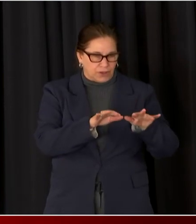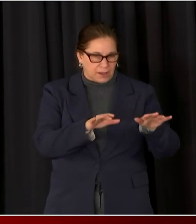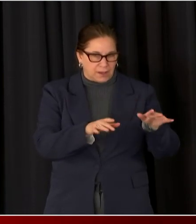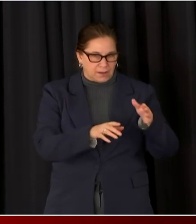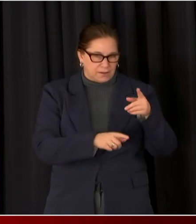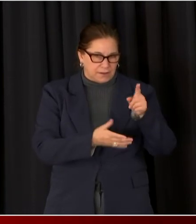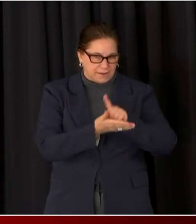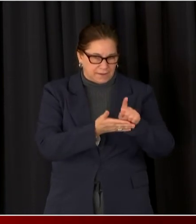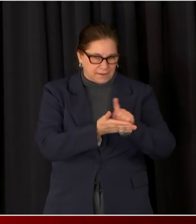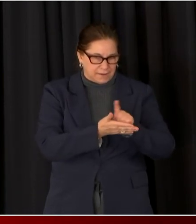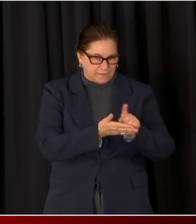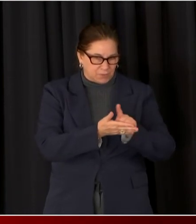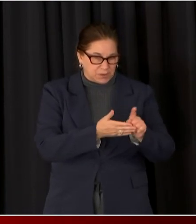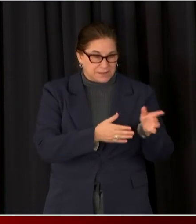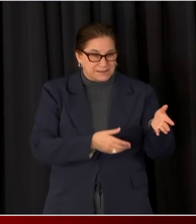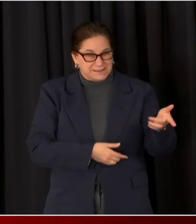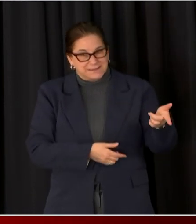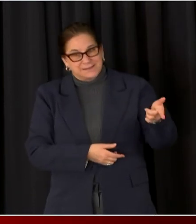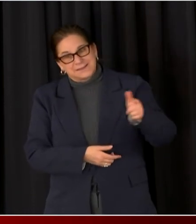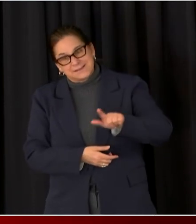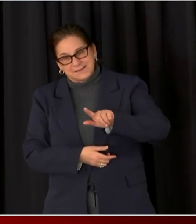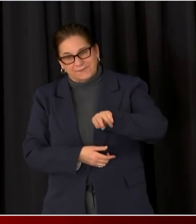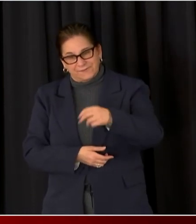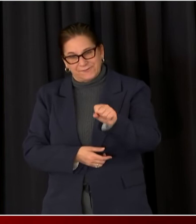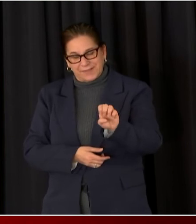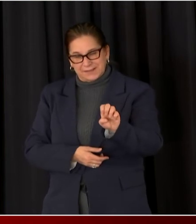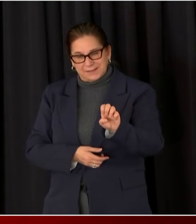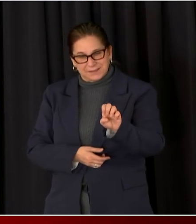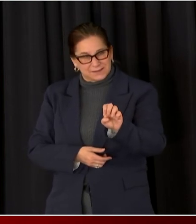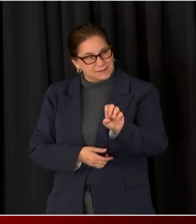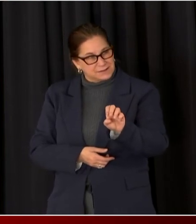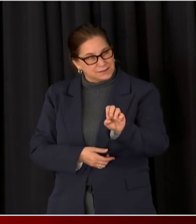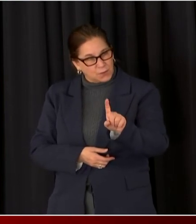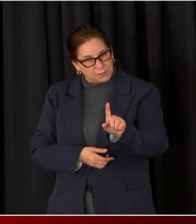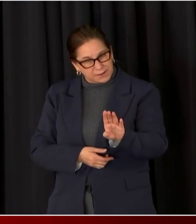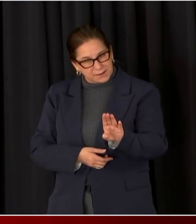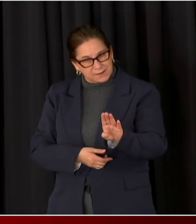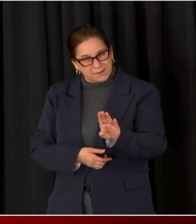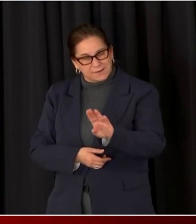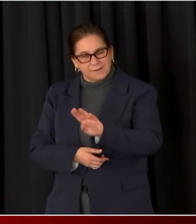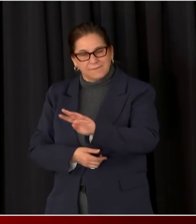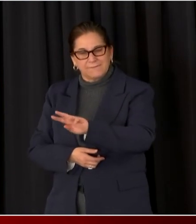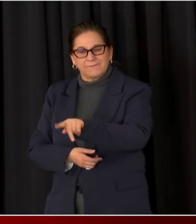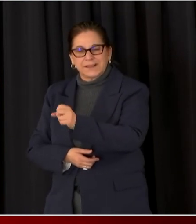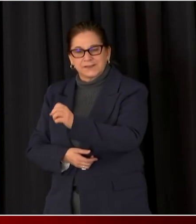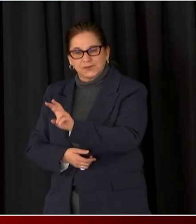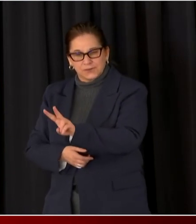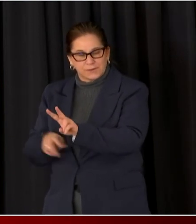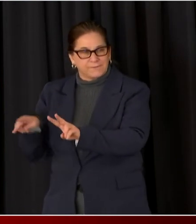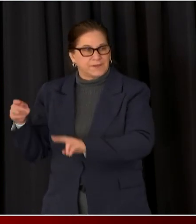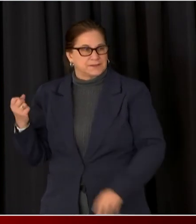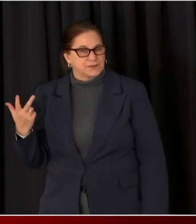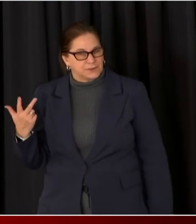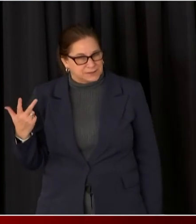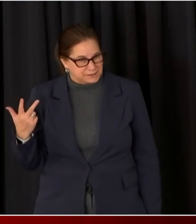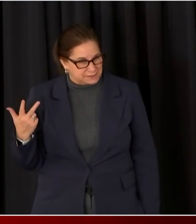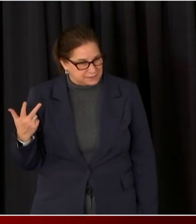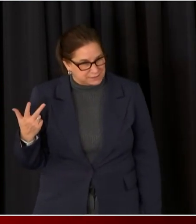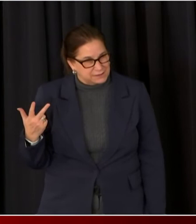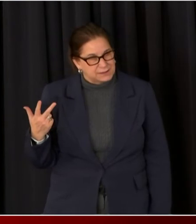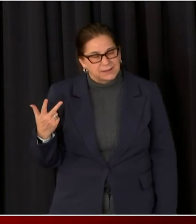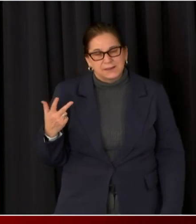phase. Because of that, we talk about a phased rollout